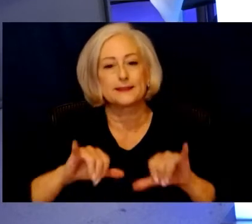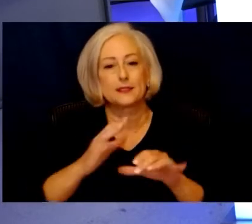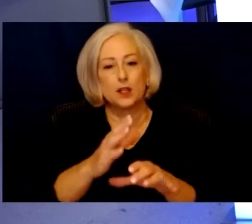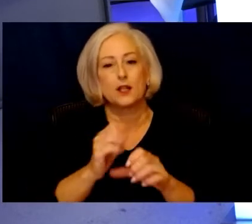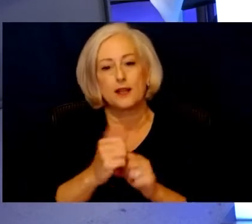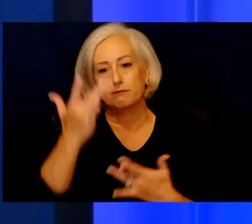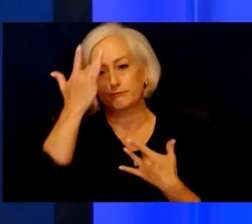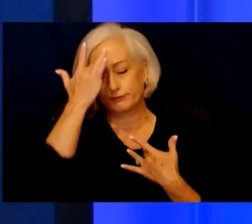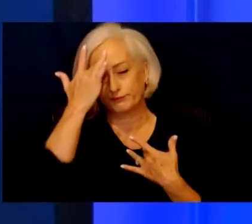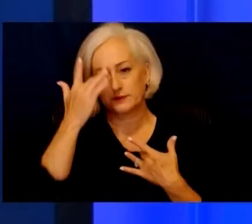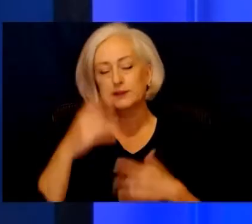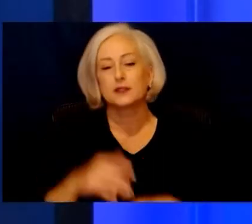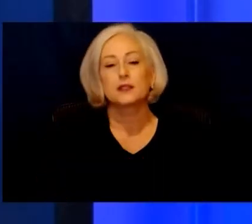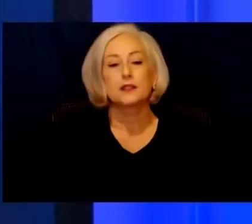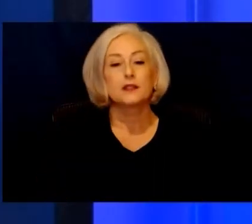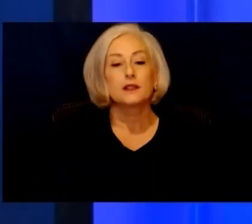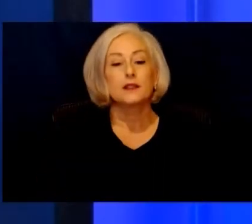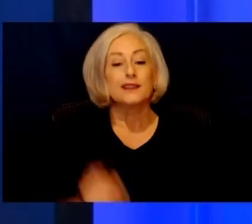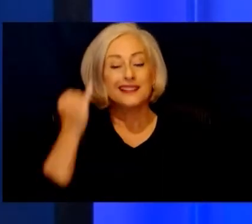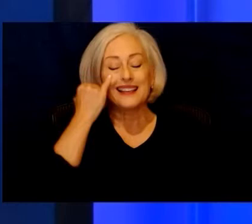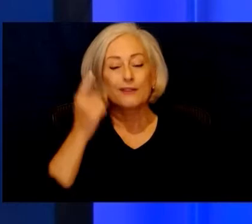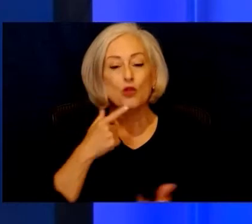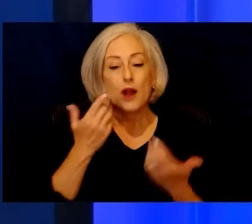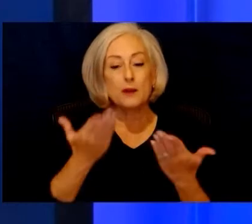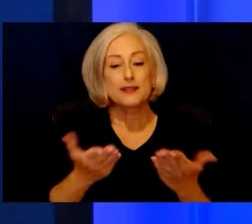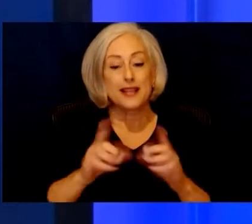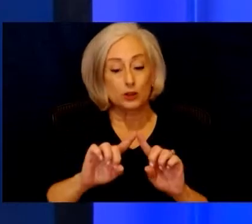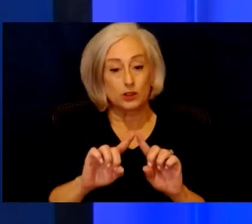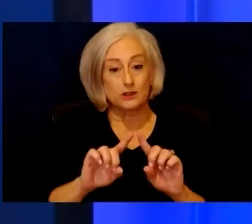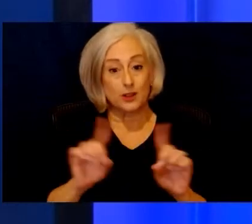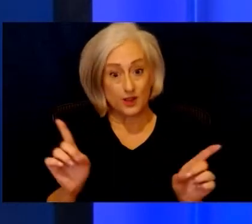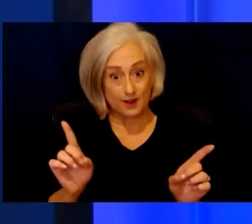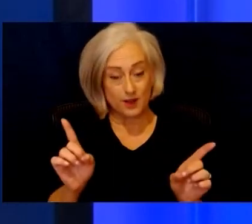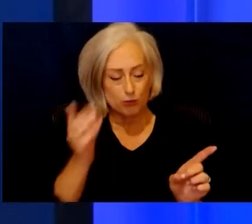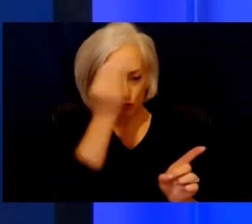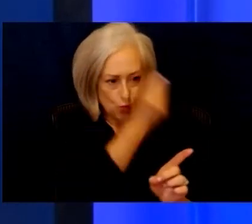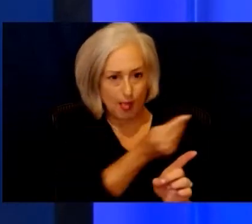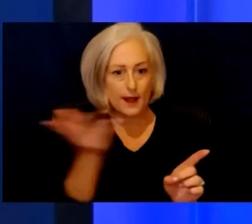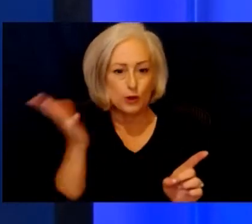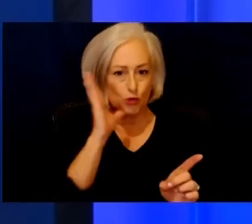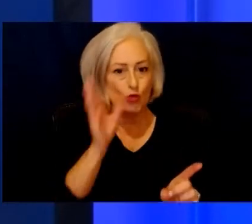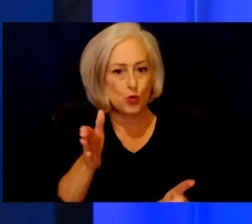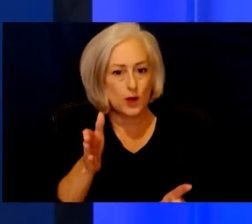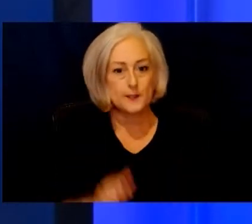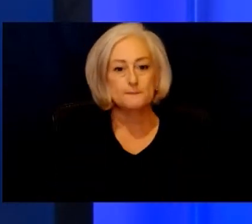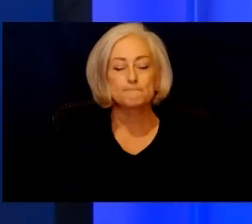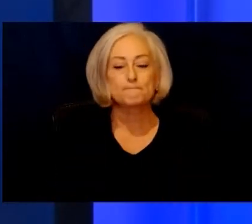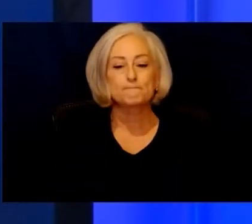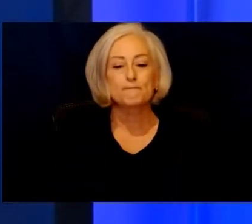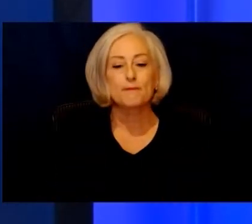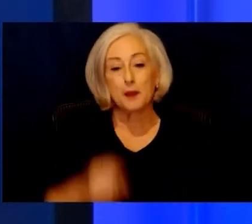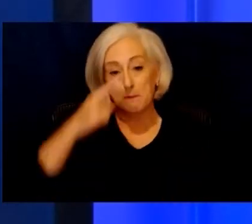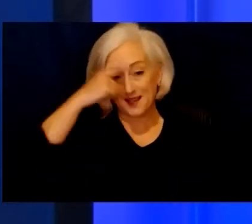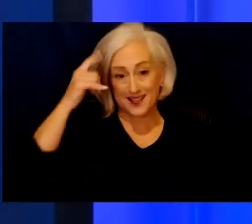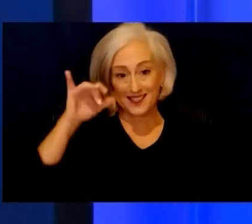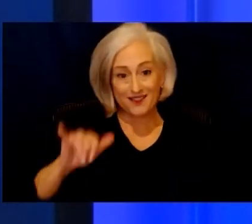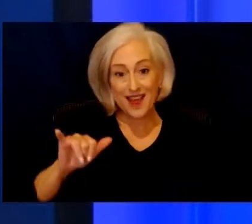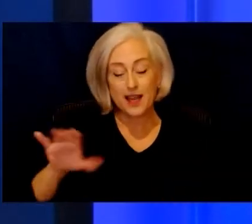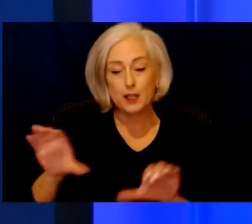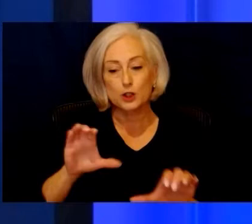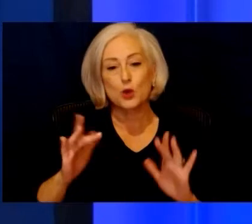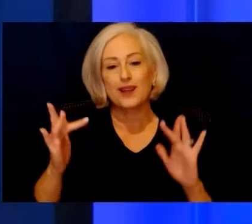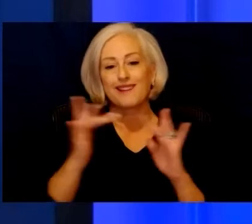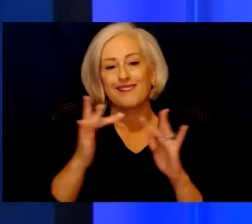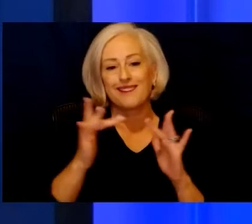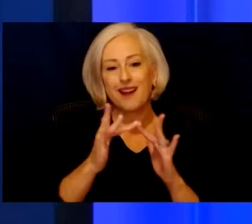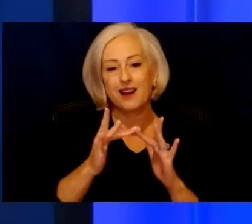if the recommendations change, we will certainly let you know. So because of this outbreak, officials are turning to contact tracing in the hopes of identifying who is